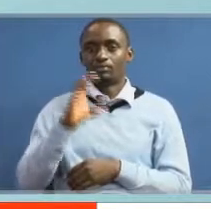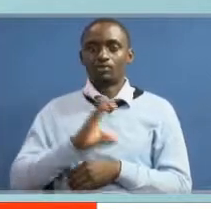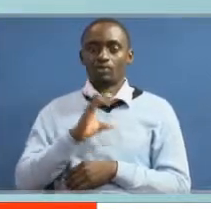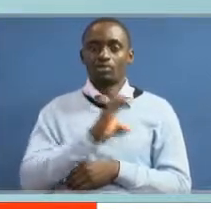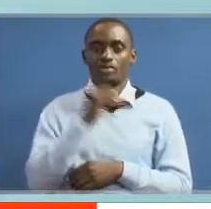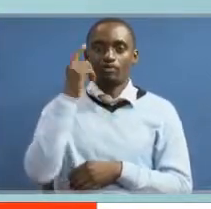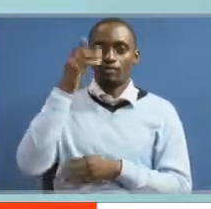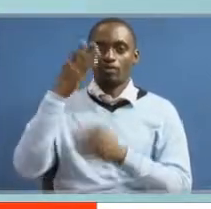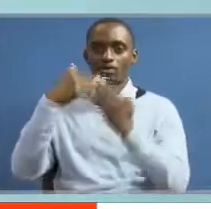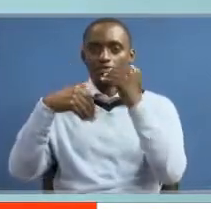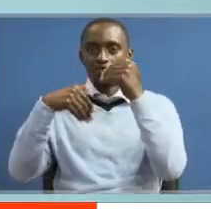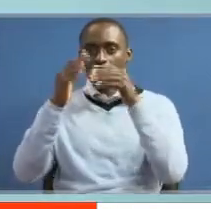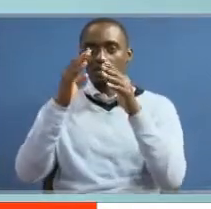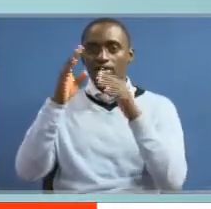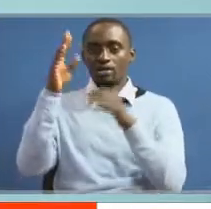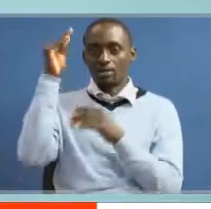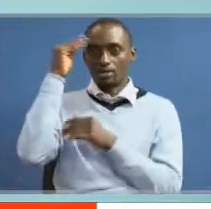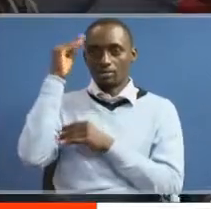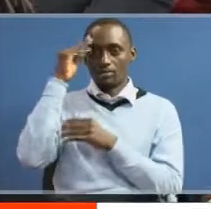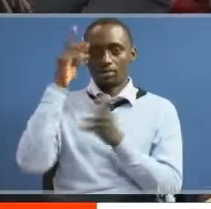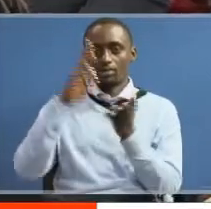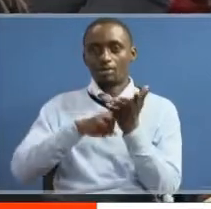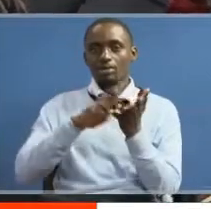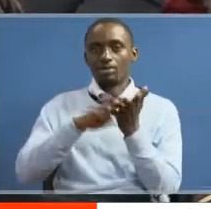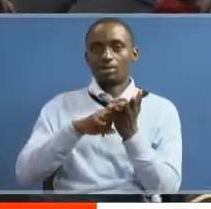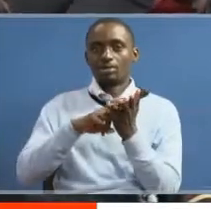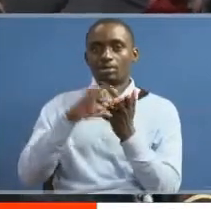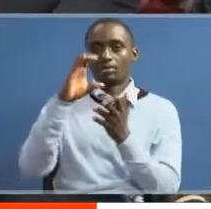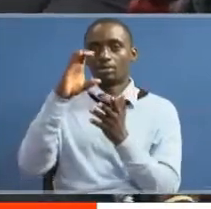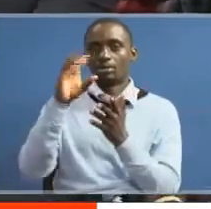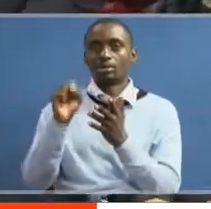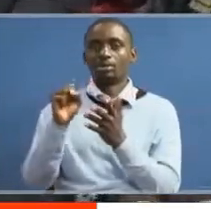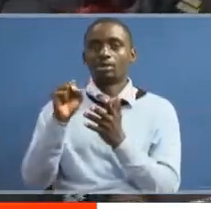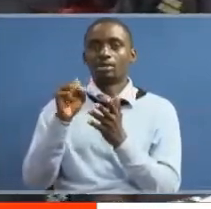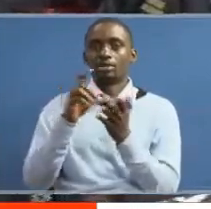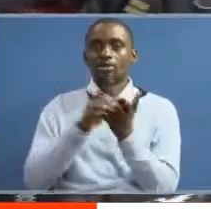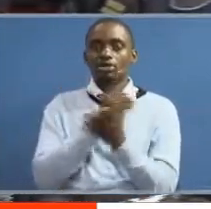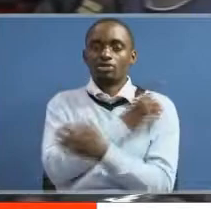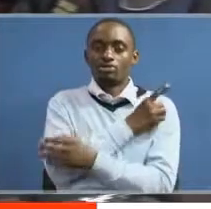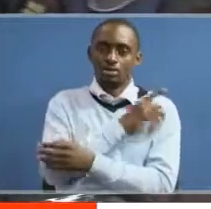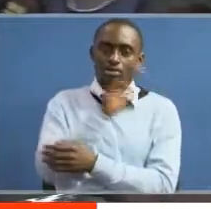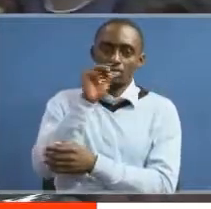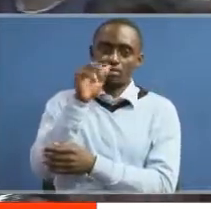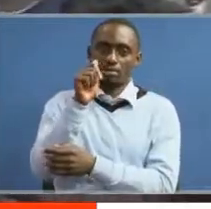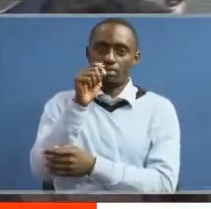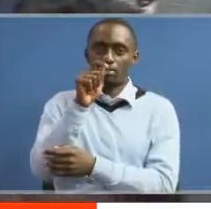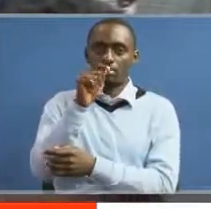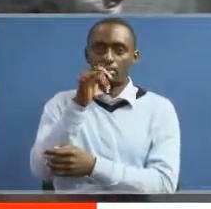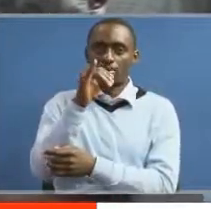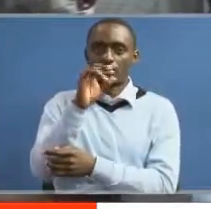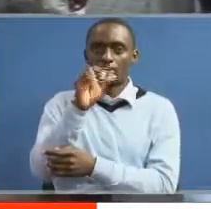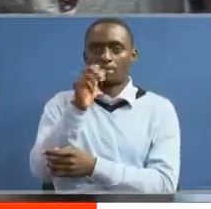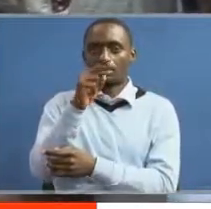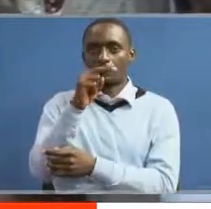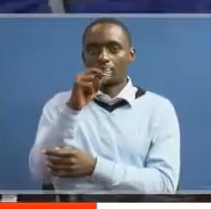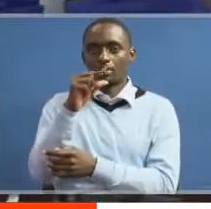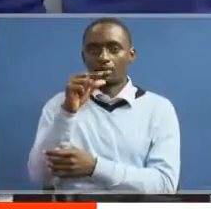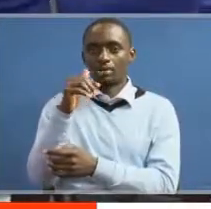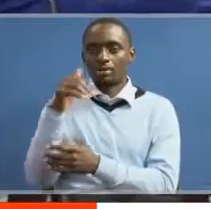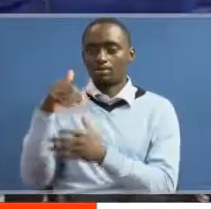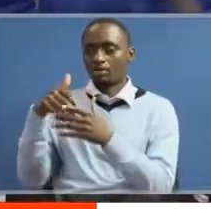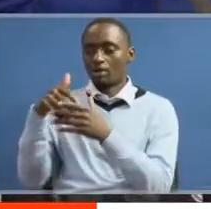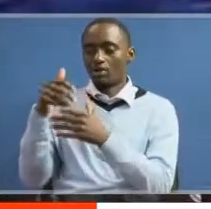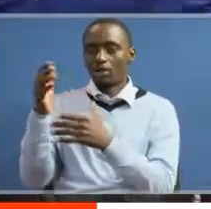for University Education, representing the cabinet secretary, Dr. Fred Matiang'i, who was in absentia, accompanied by